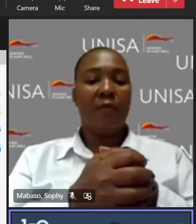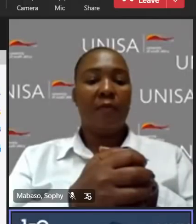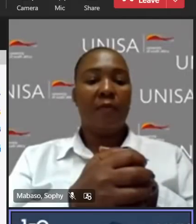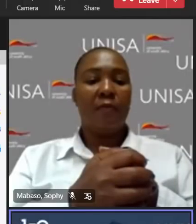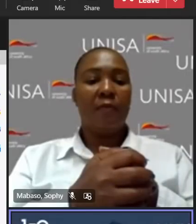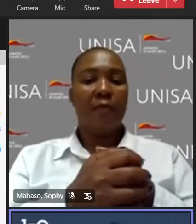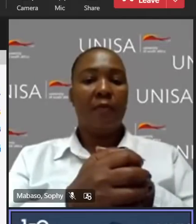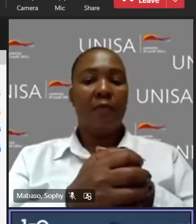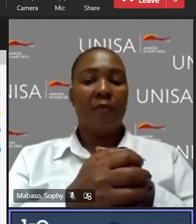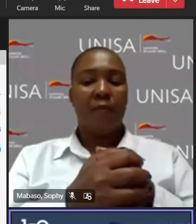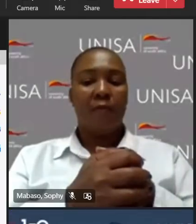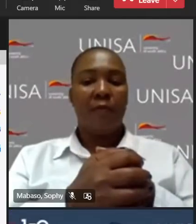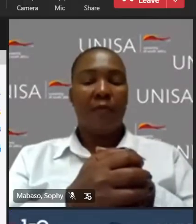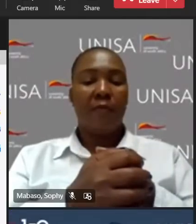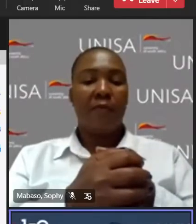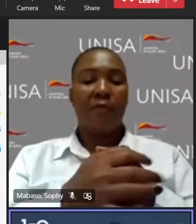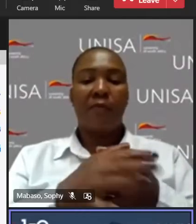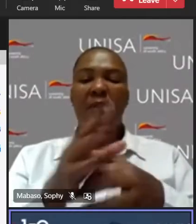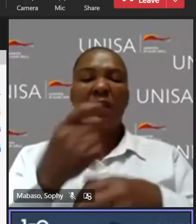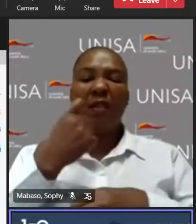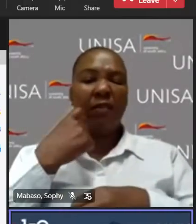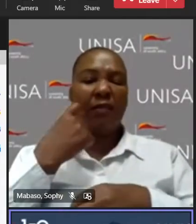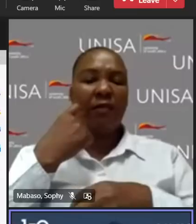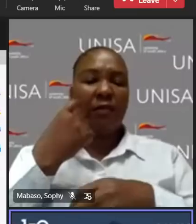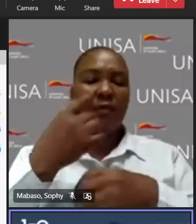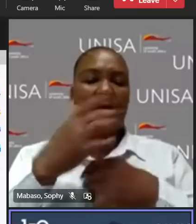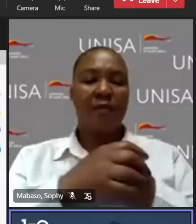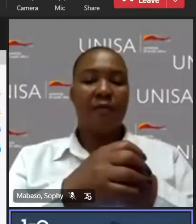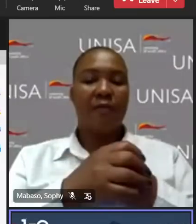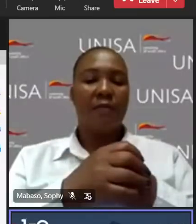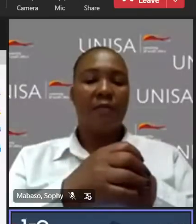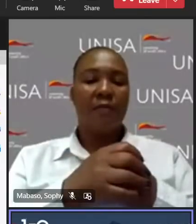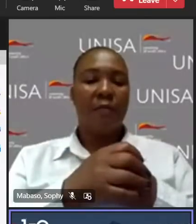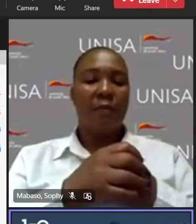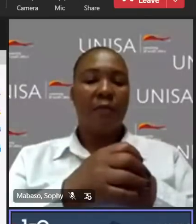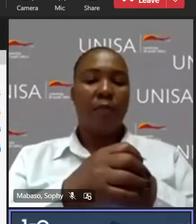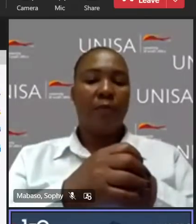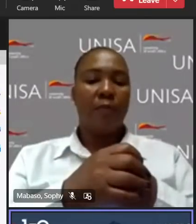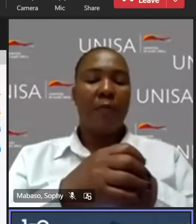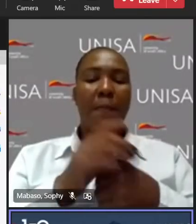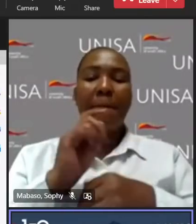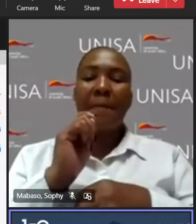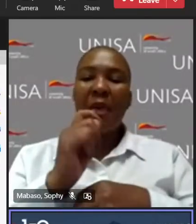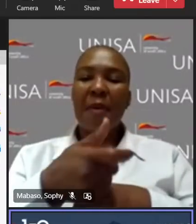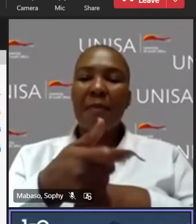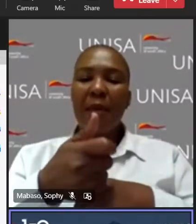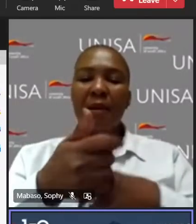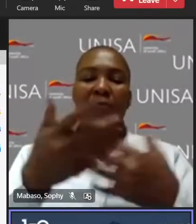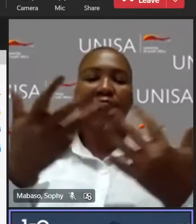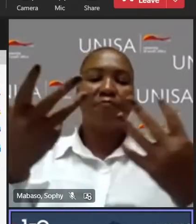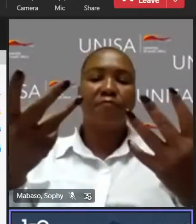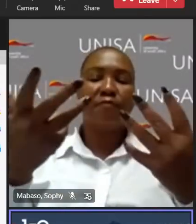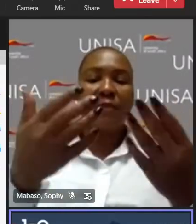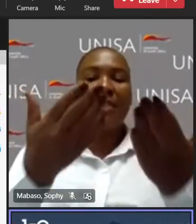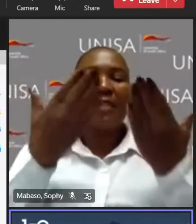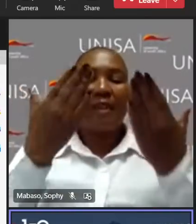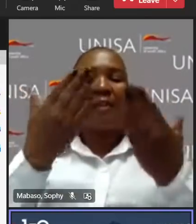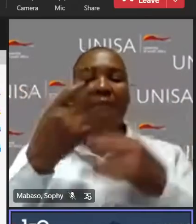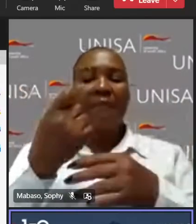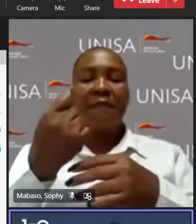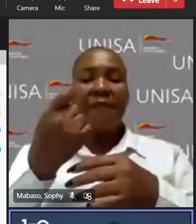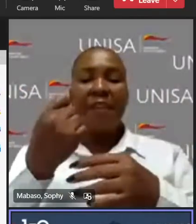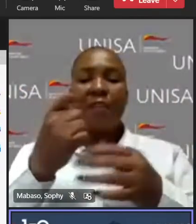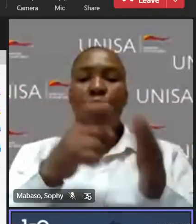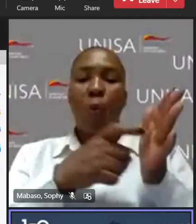So quite easy. You want to do credit card payments. Let's say you have study fees outstanding and you want to